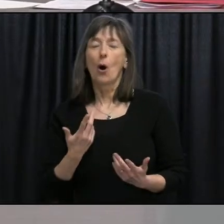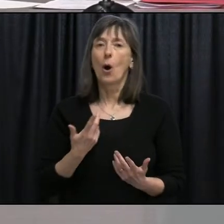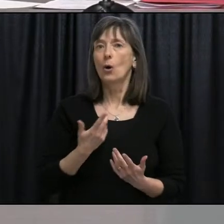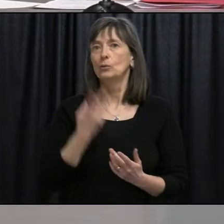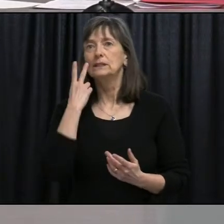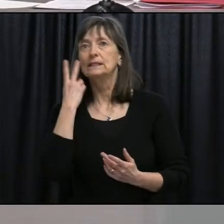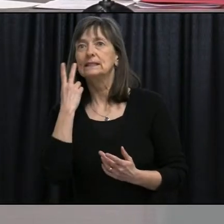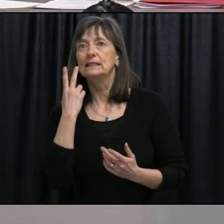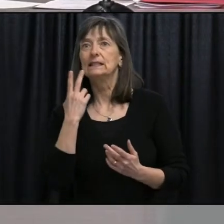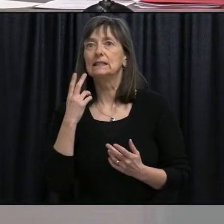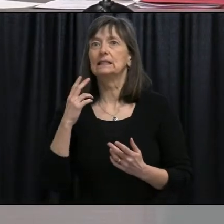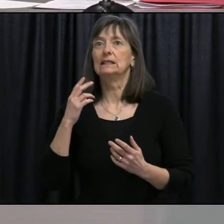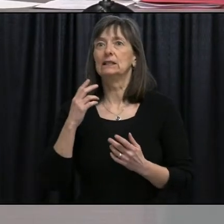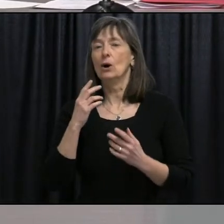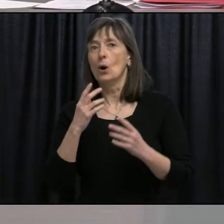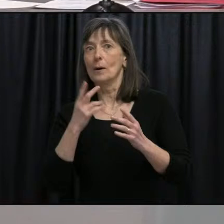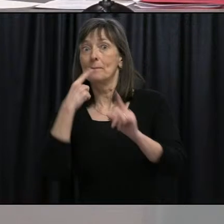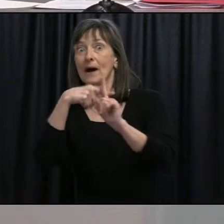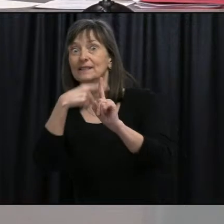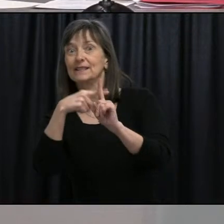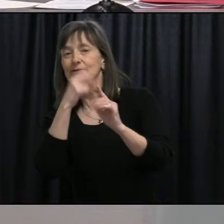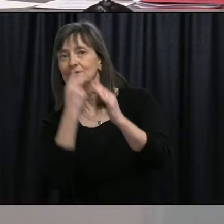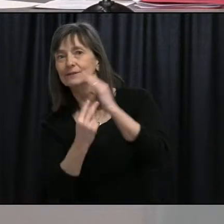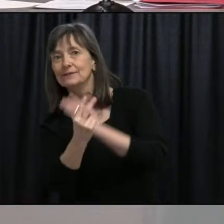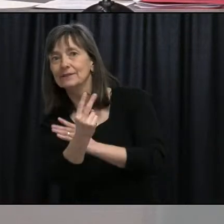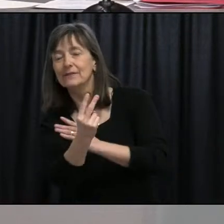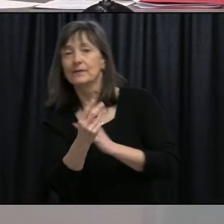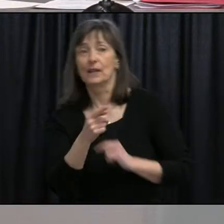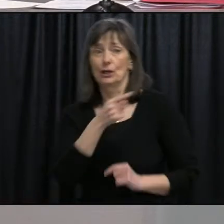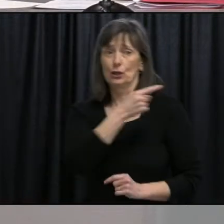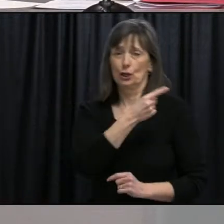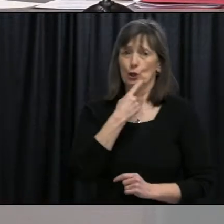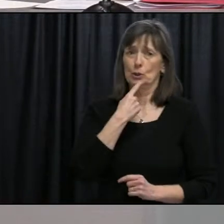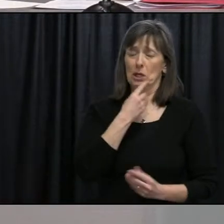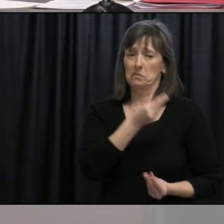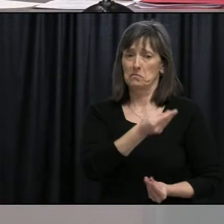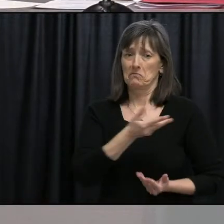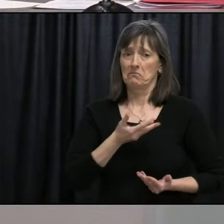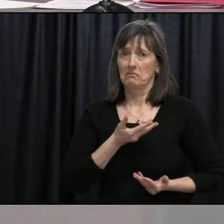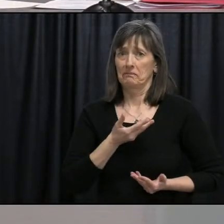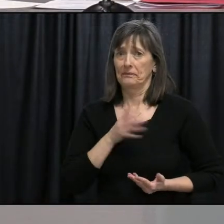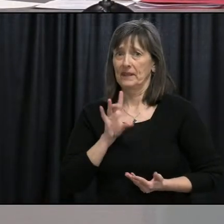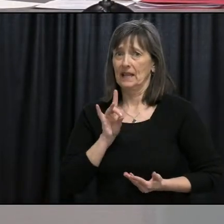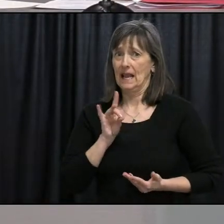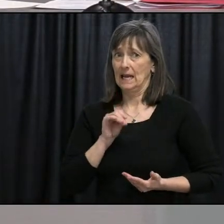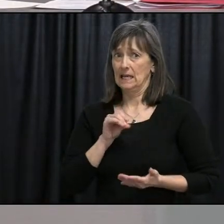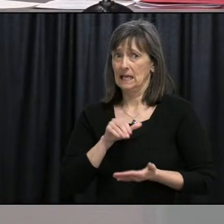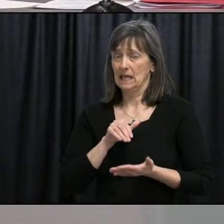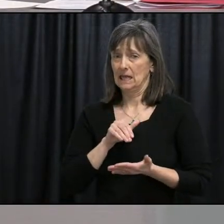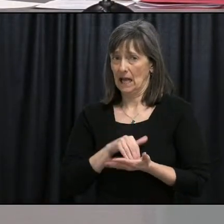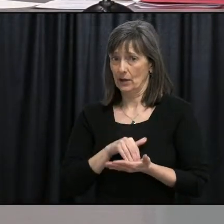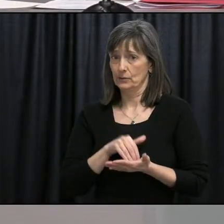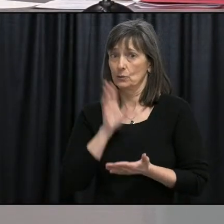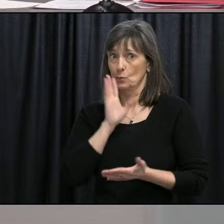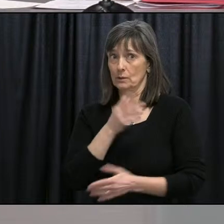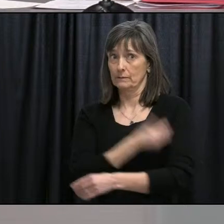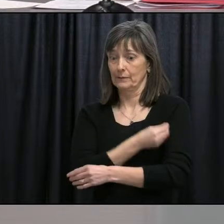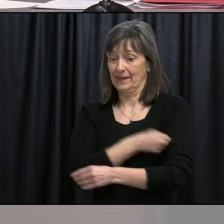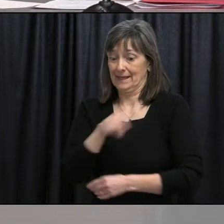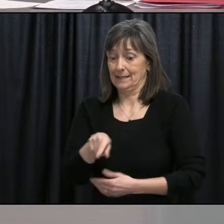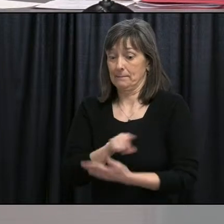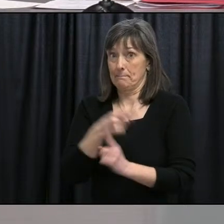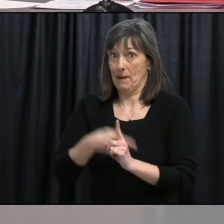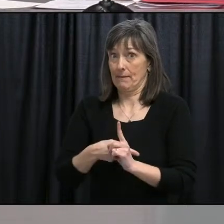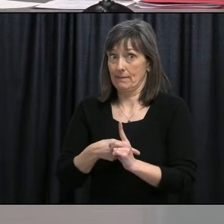the tunnel, you said you had information that led you to believe that 80,000 people would be vaccinated by the end of this